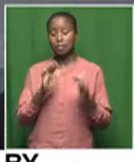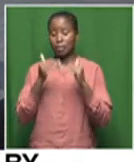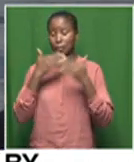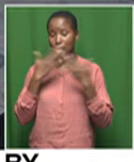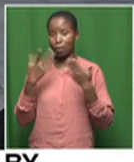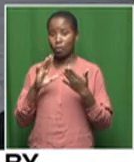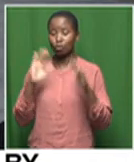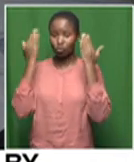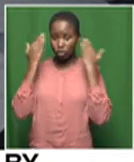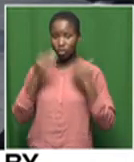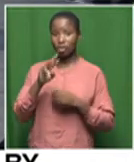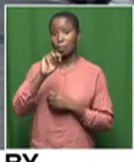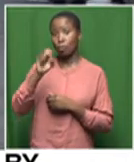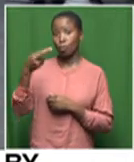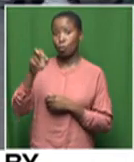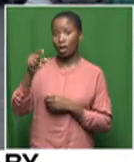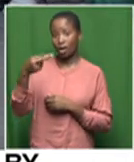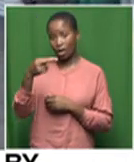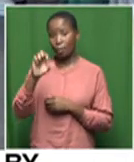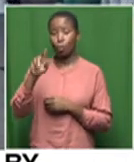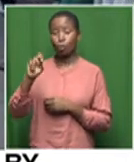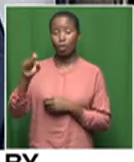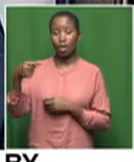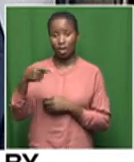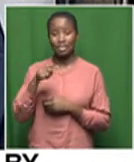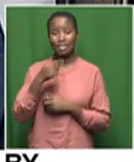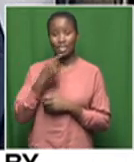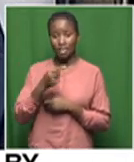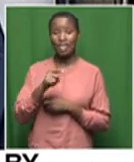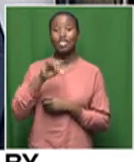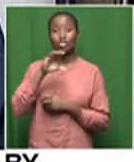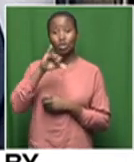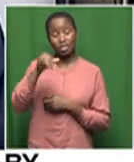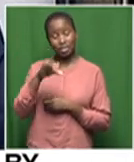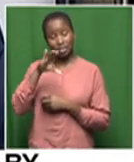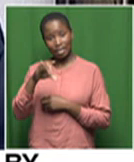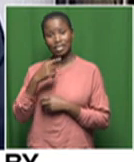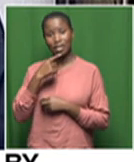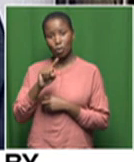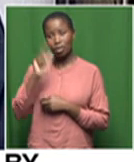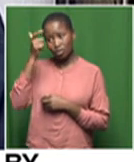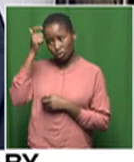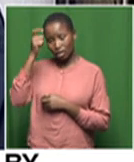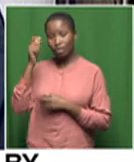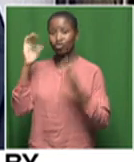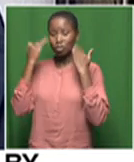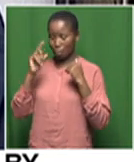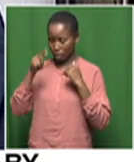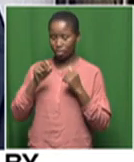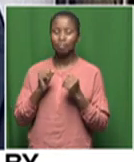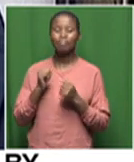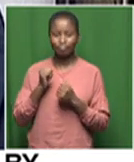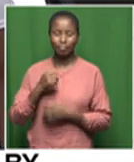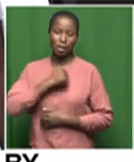on review. In its 67-page decision, the JCC has ordered that the Chief Justice apologize unconditionally and